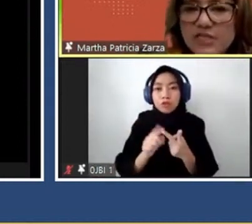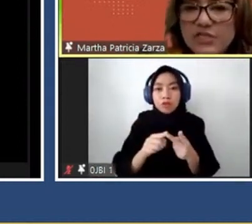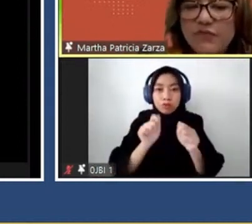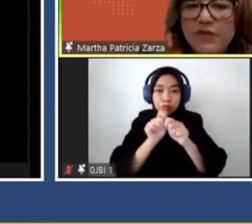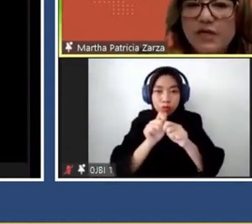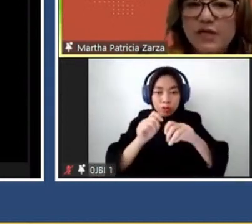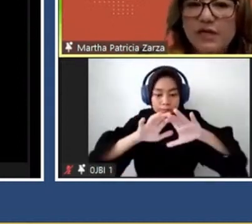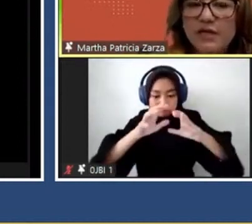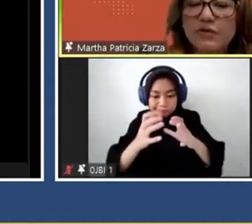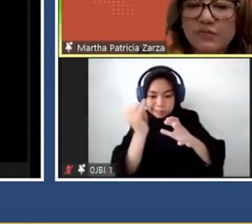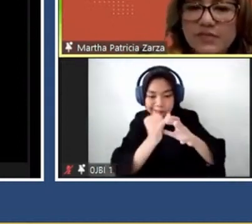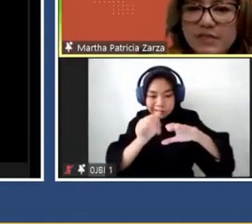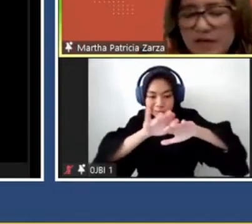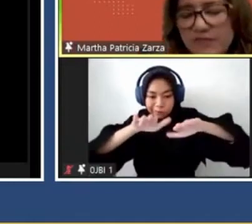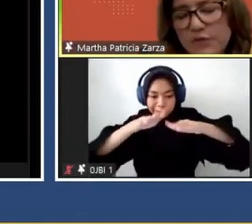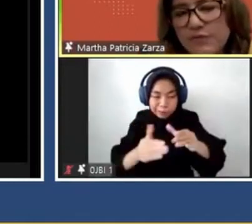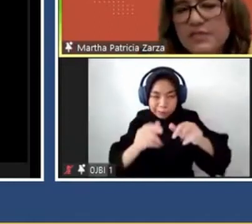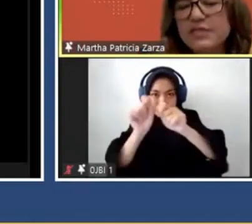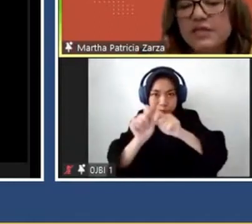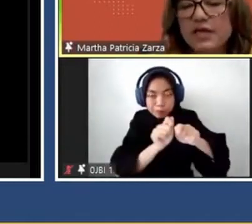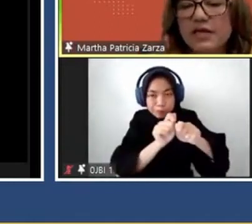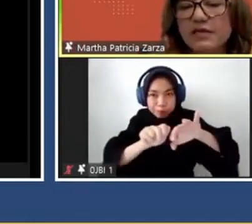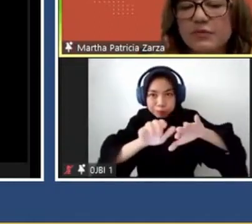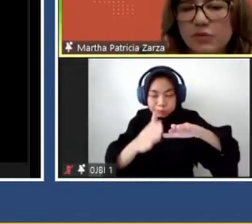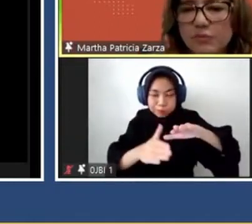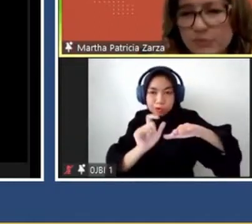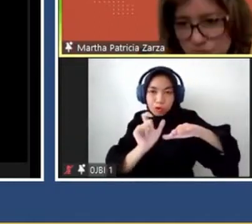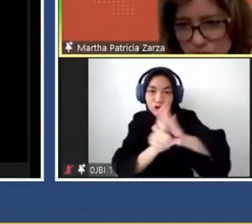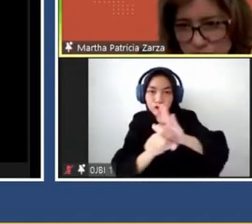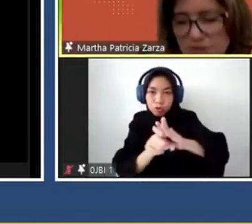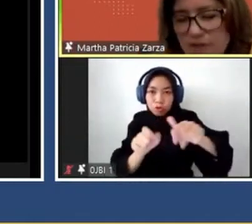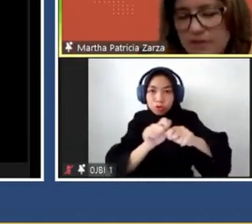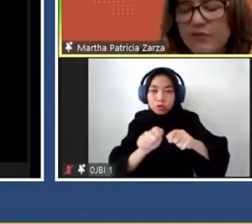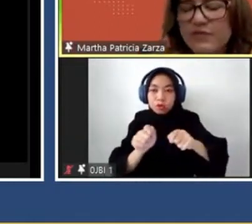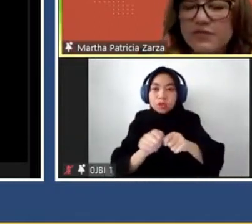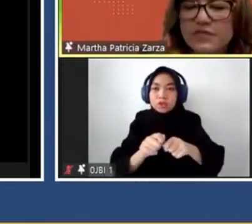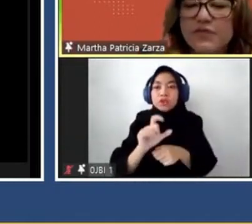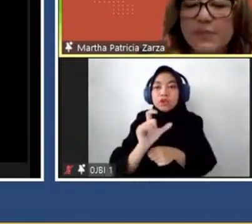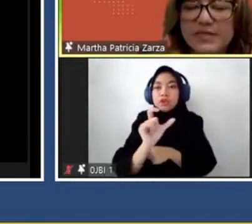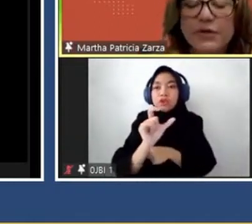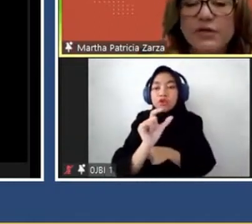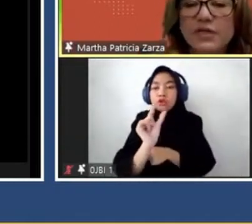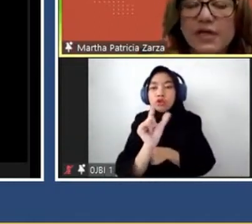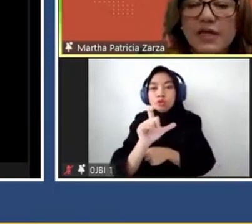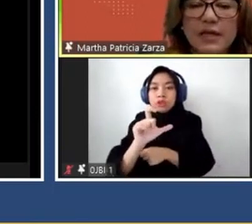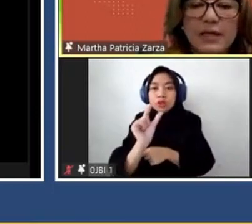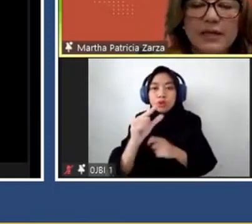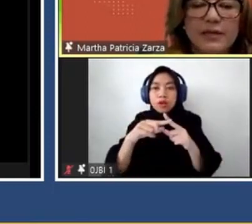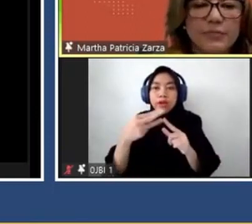in charge of the University, Cranfield University and the Autonomous University of the State of Mexico.